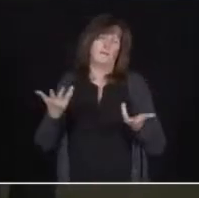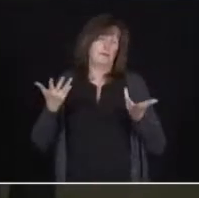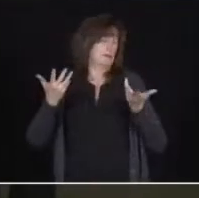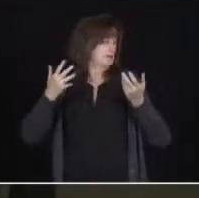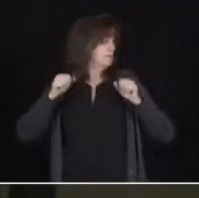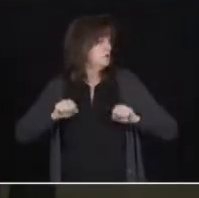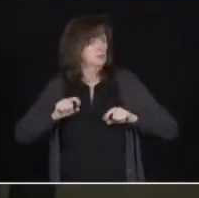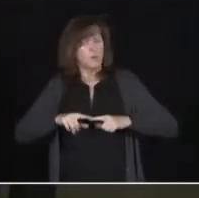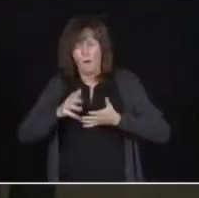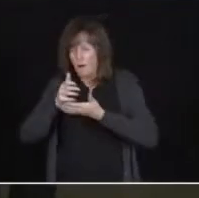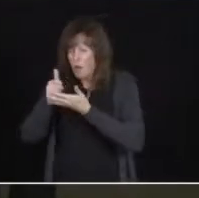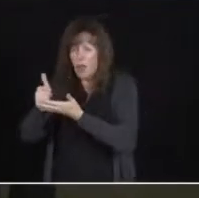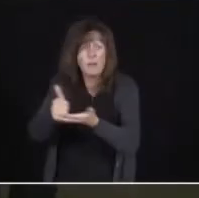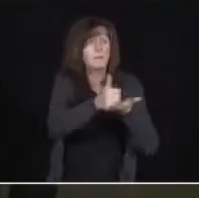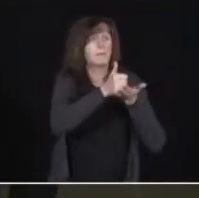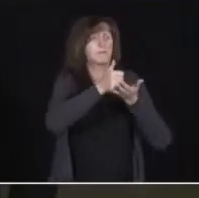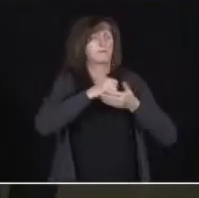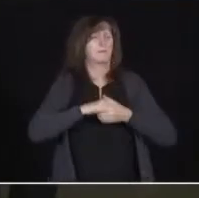up.